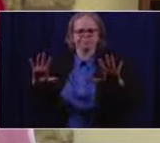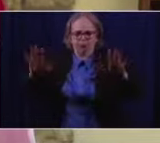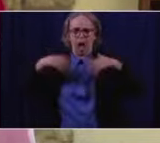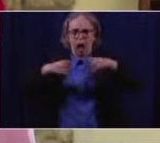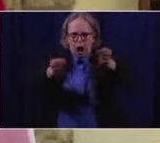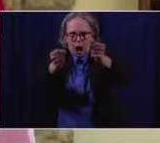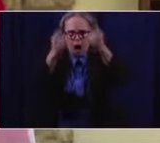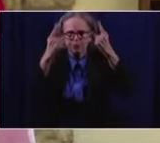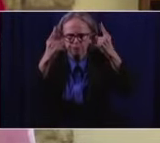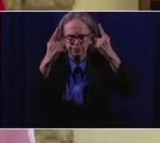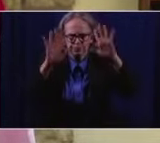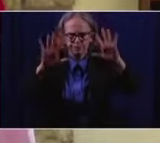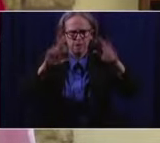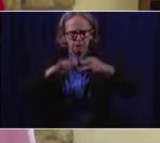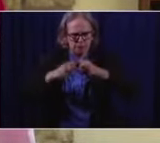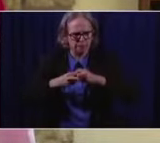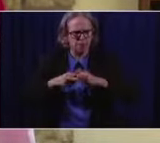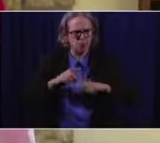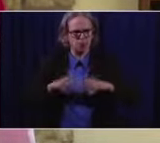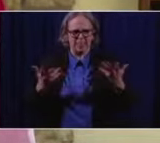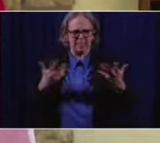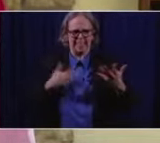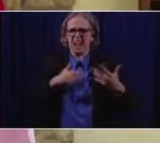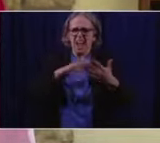about people at major universities,